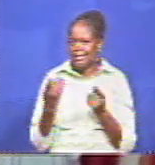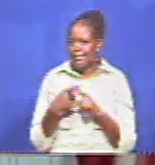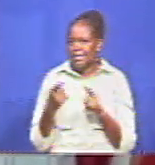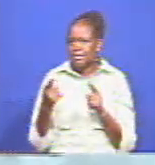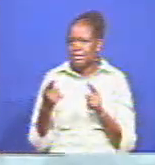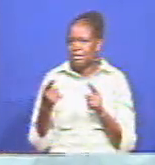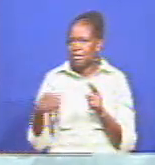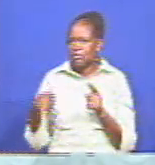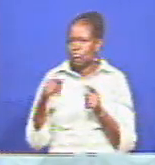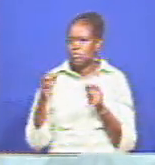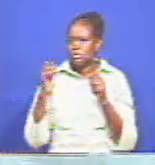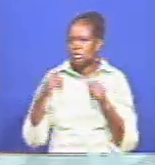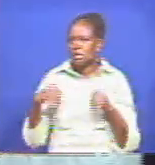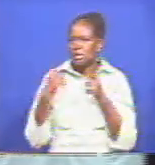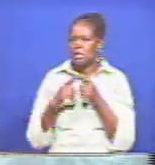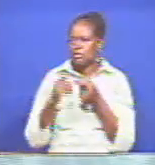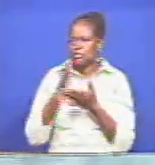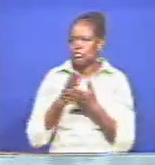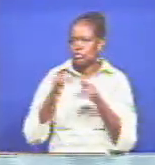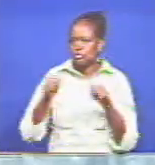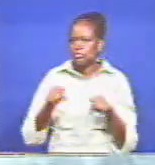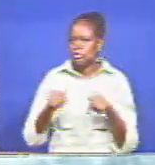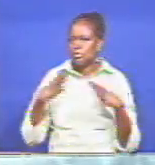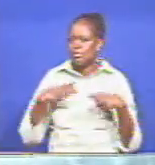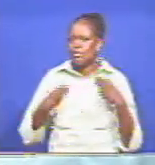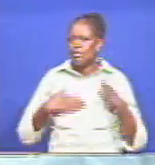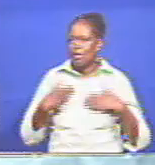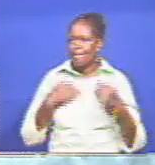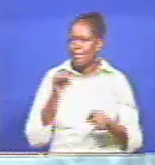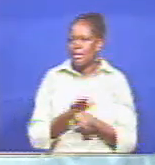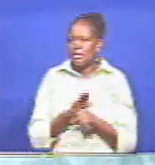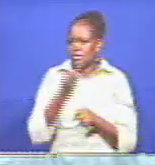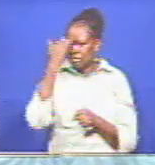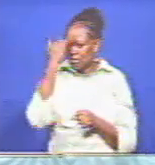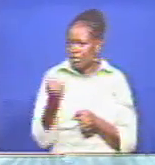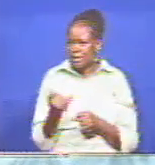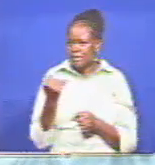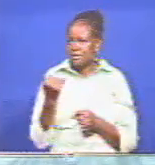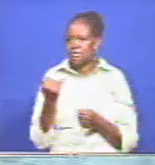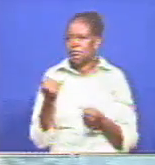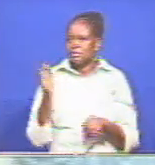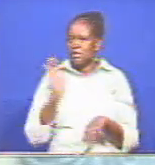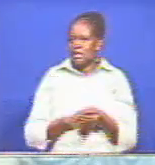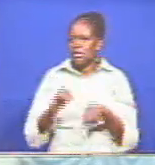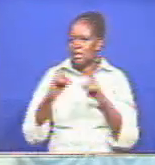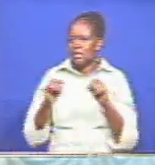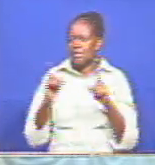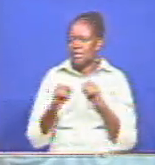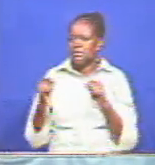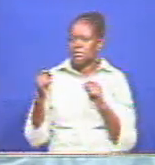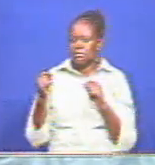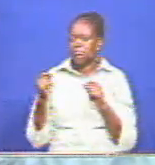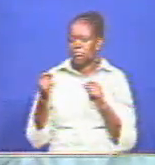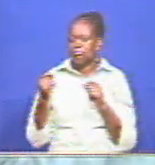able, and I'm sure today the people are rejoicing because they are receiving the message of the gospel yes. authentic.